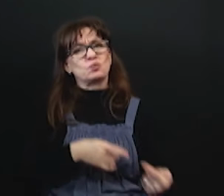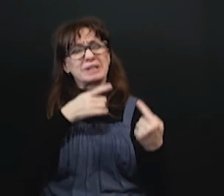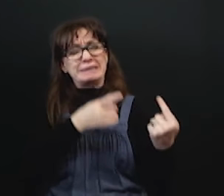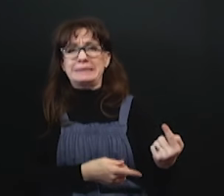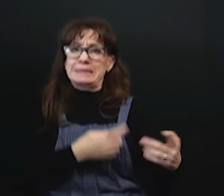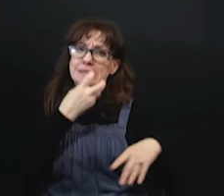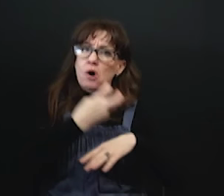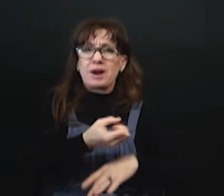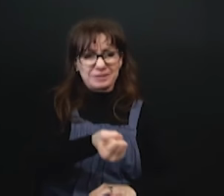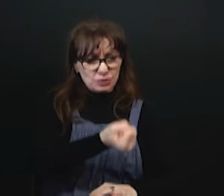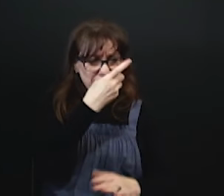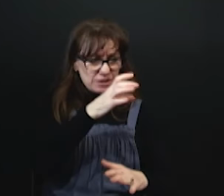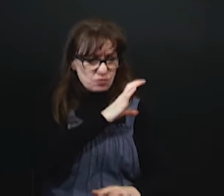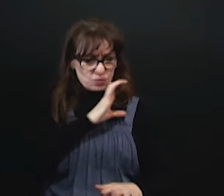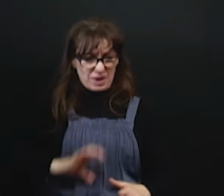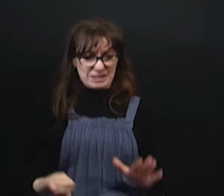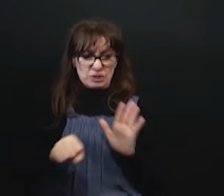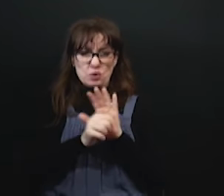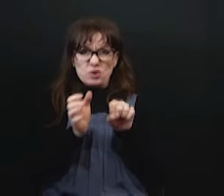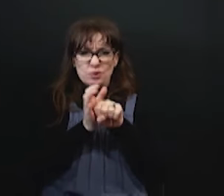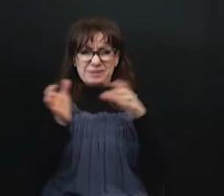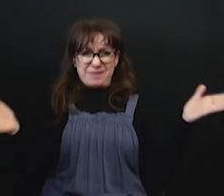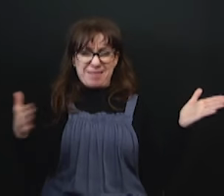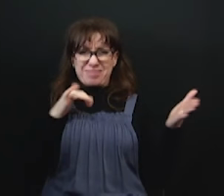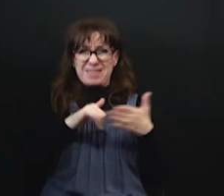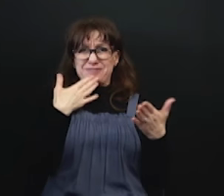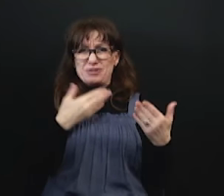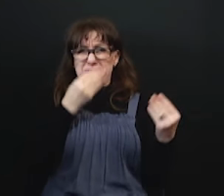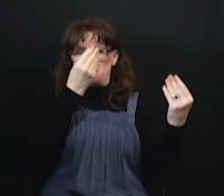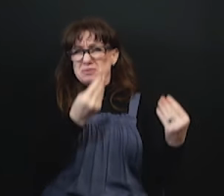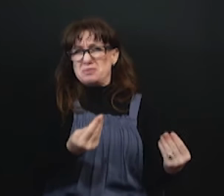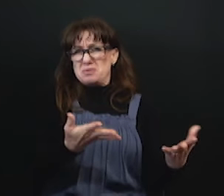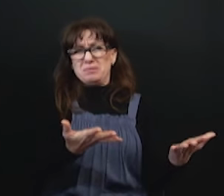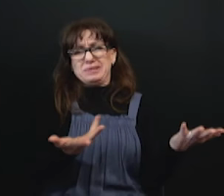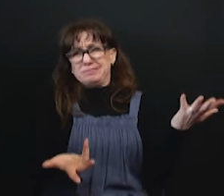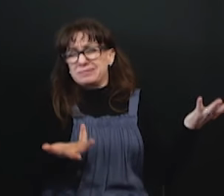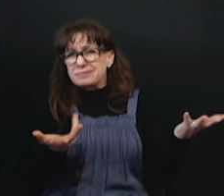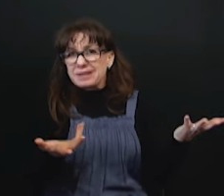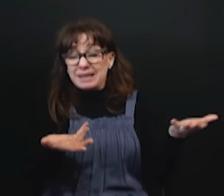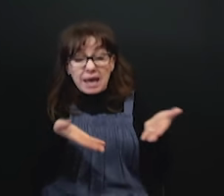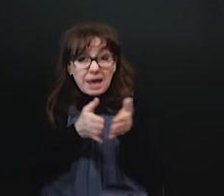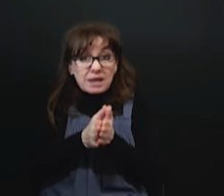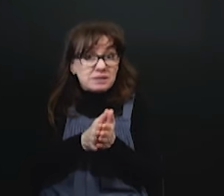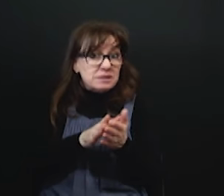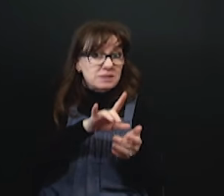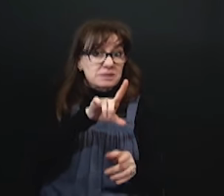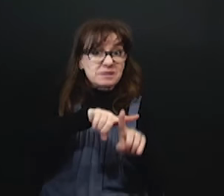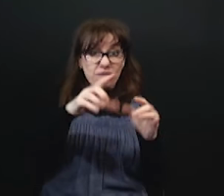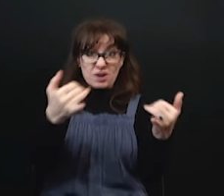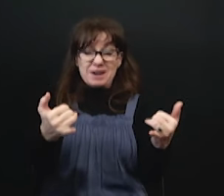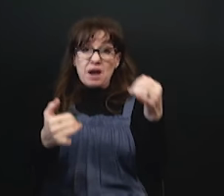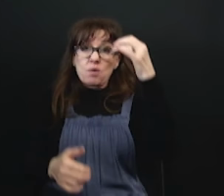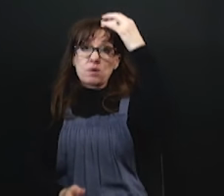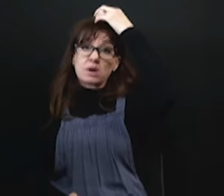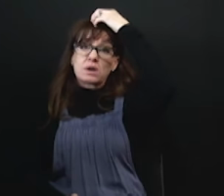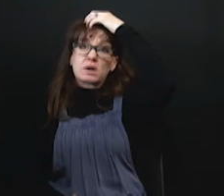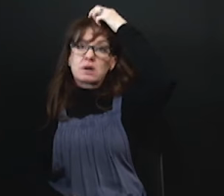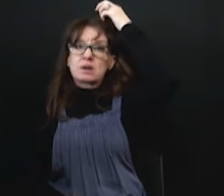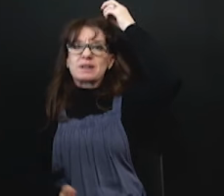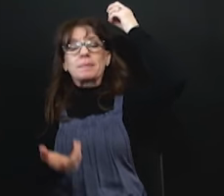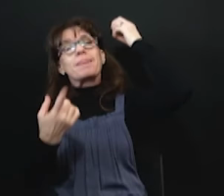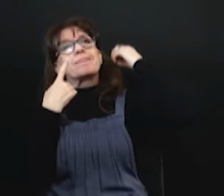understand Christ crucified as good news. And again, I ask you, is it any different today?